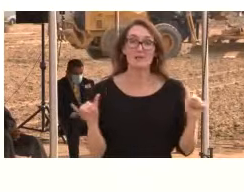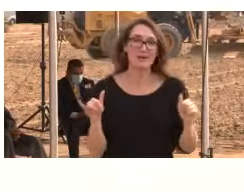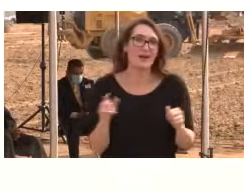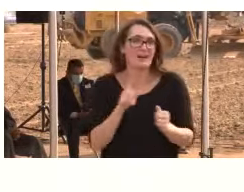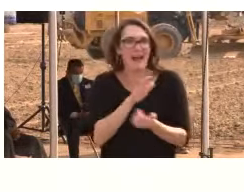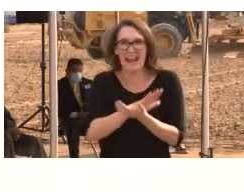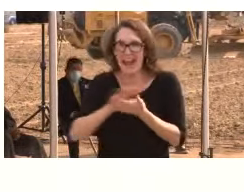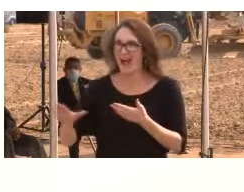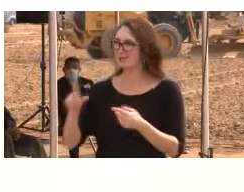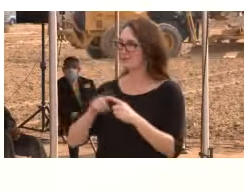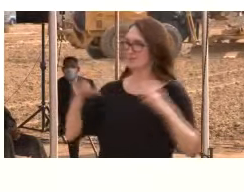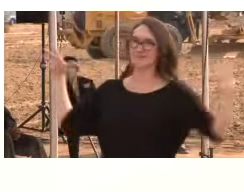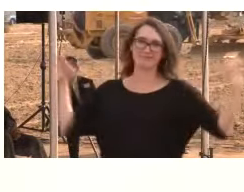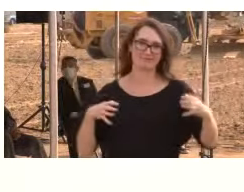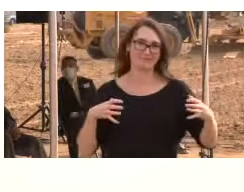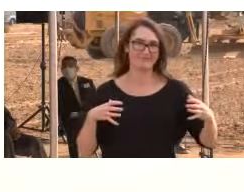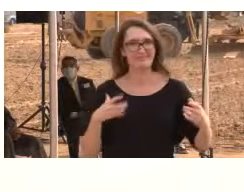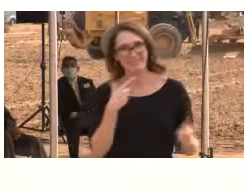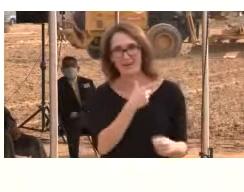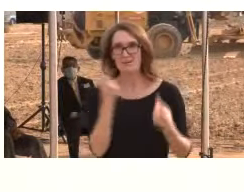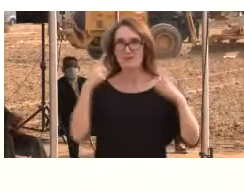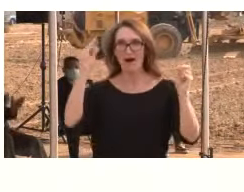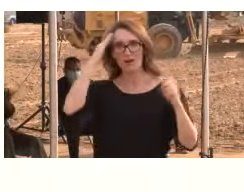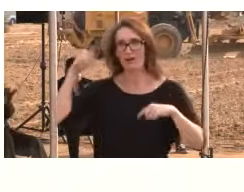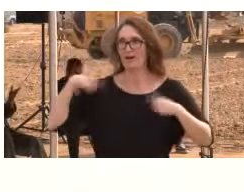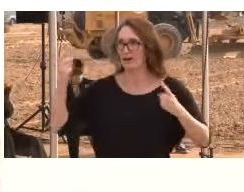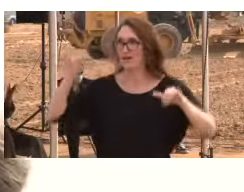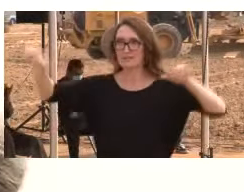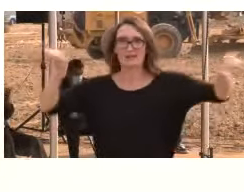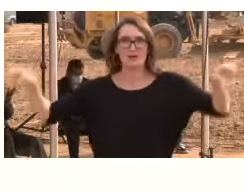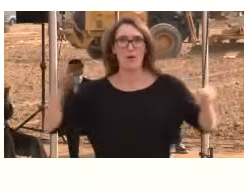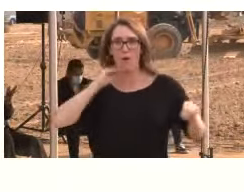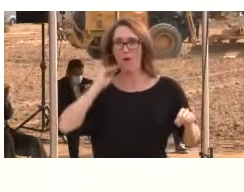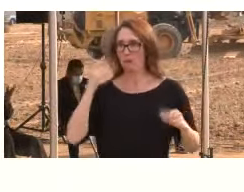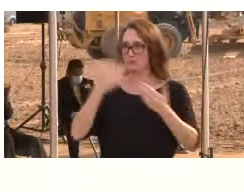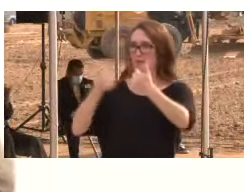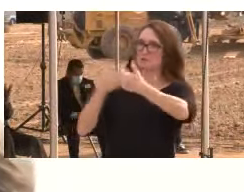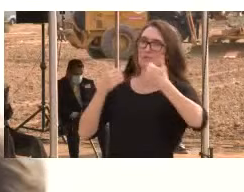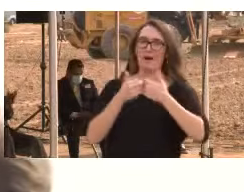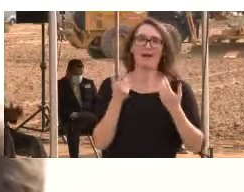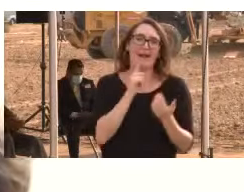really good to be together and to see people face to face here?